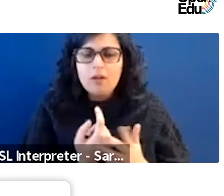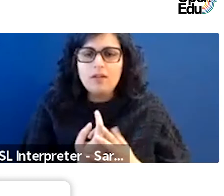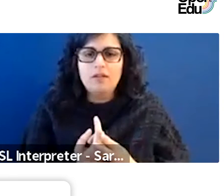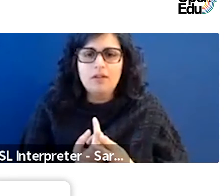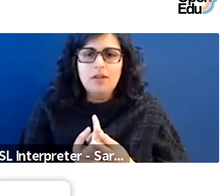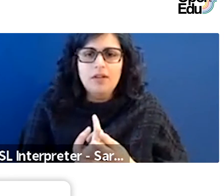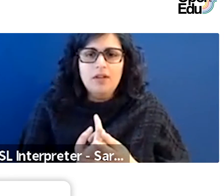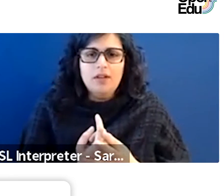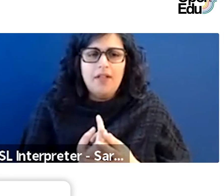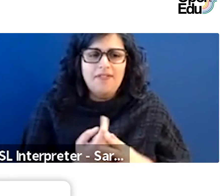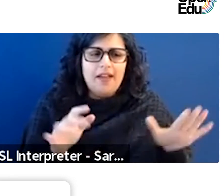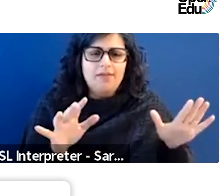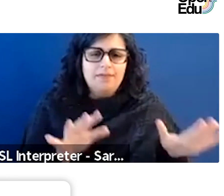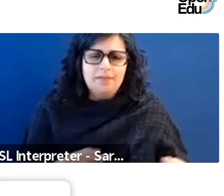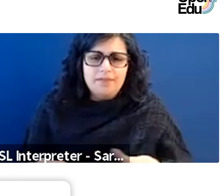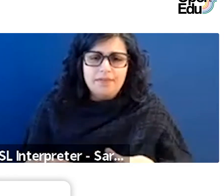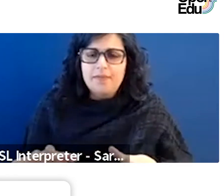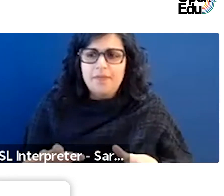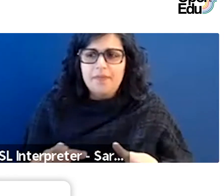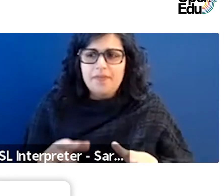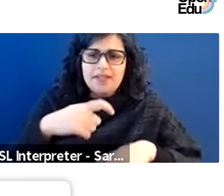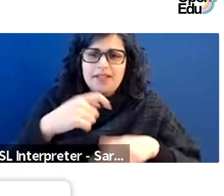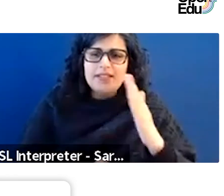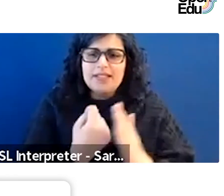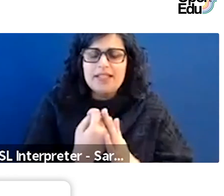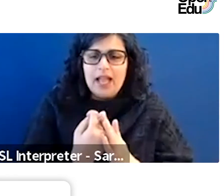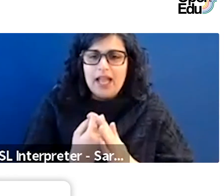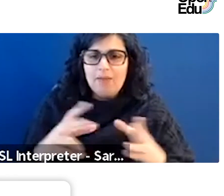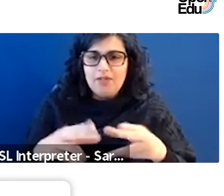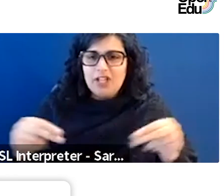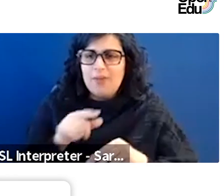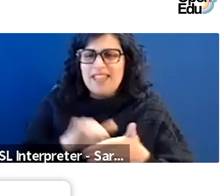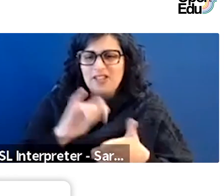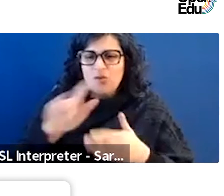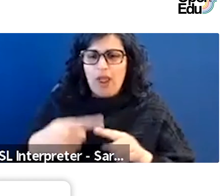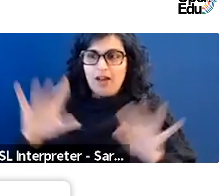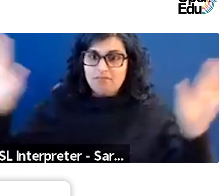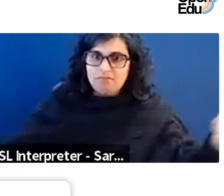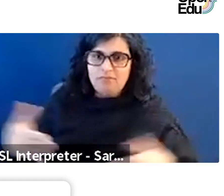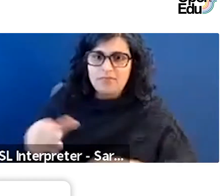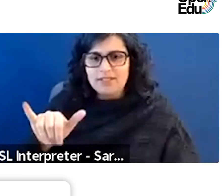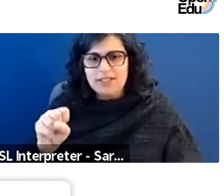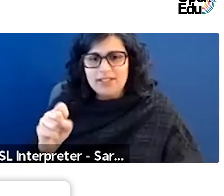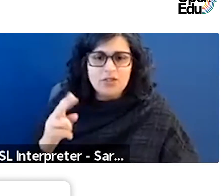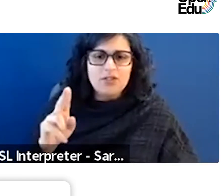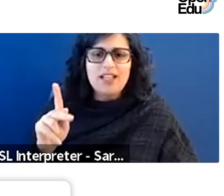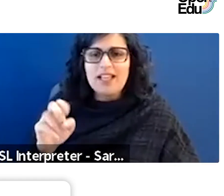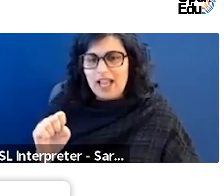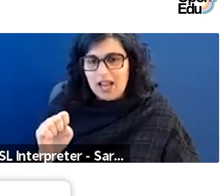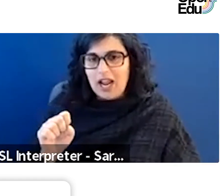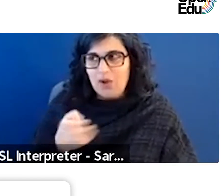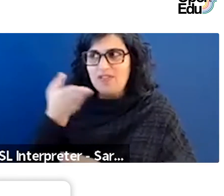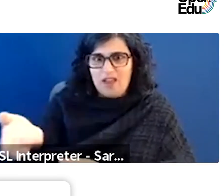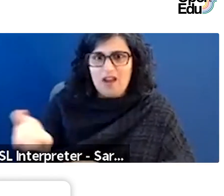Edo period of Japan, that's when sashiko and buro was being introduced, and that was around the same time that Yasuke was out